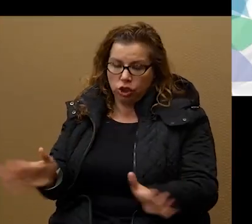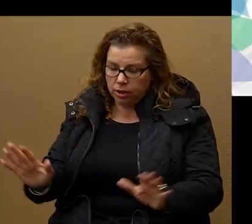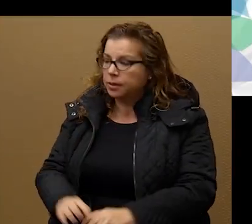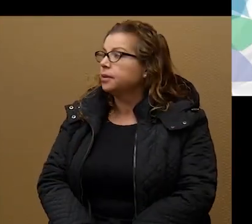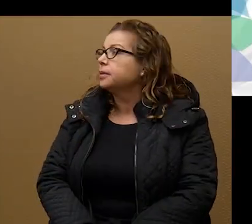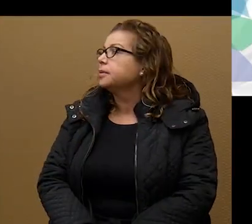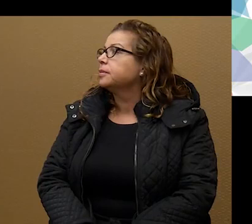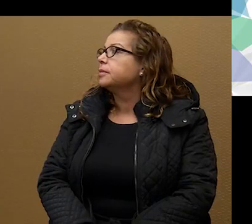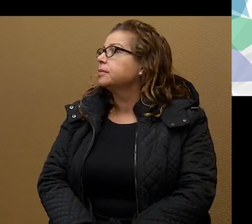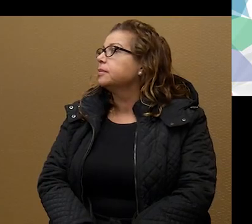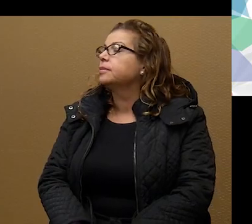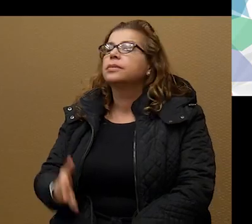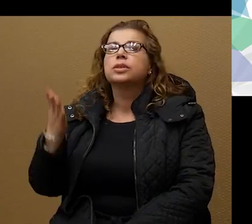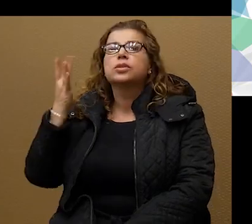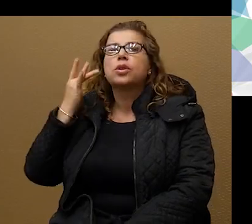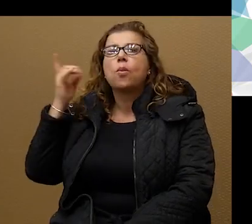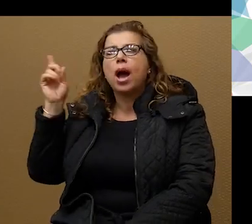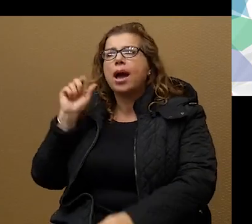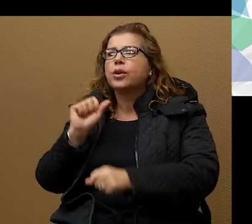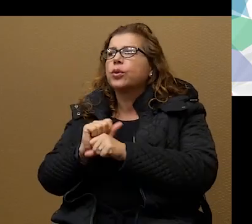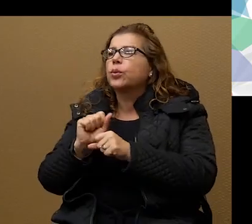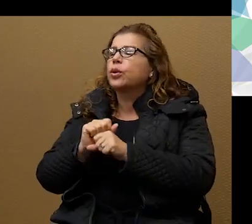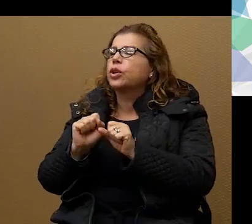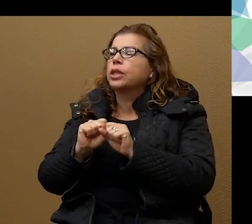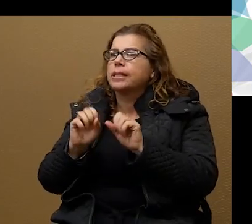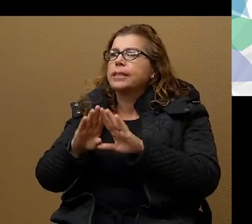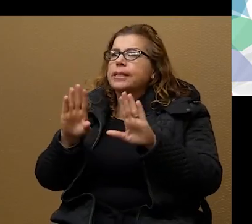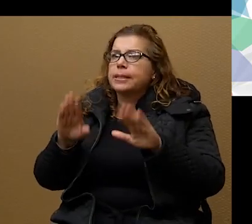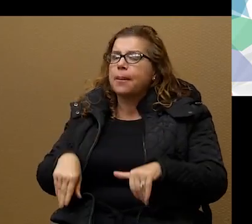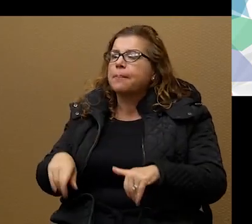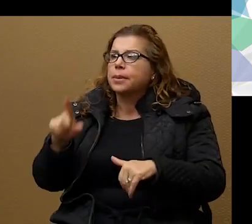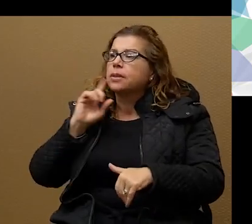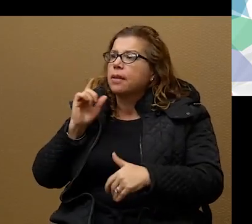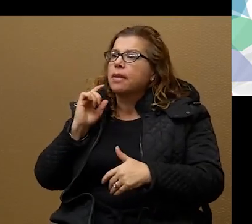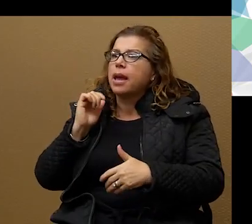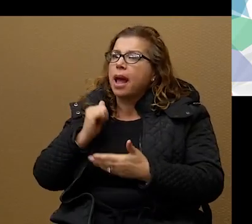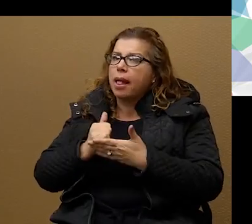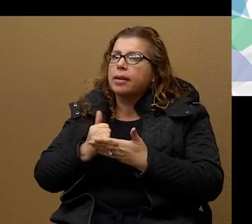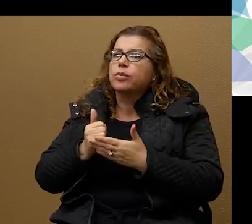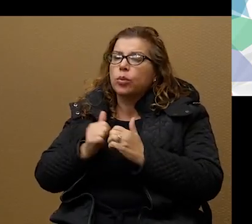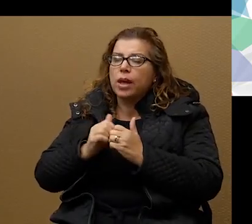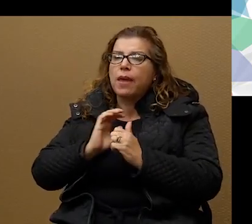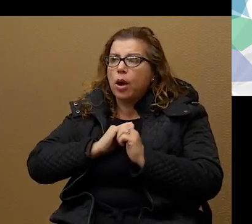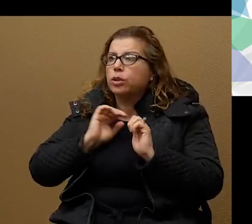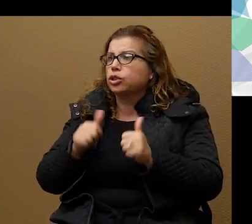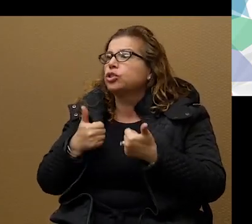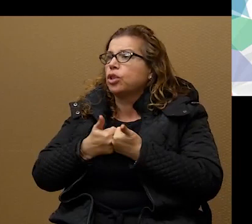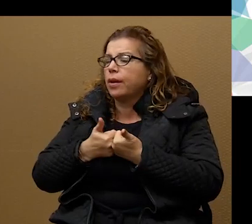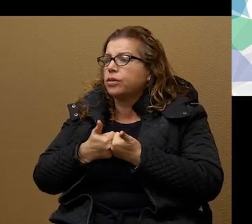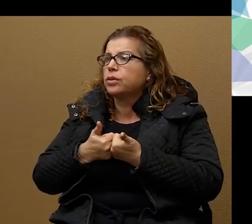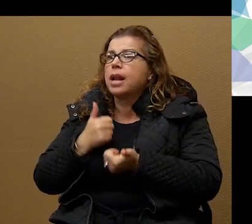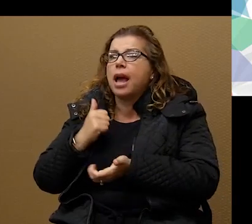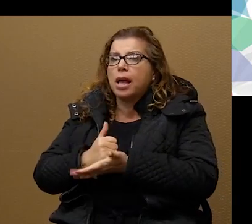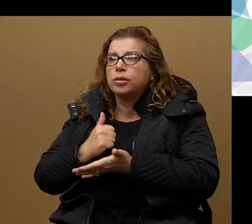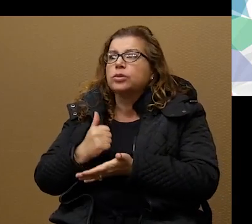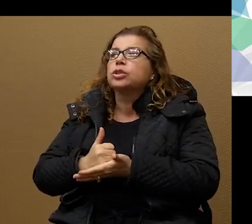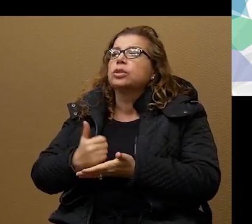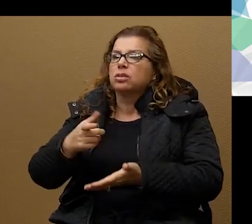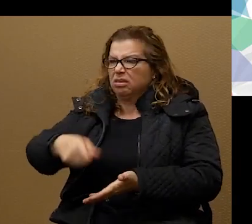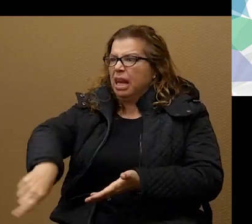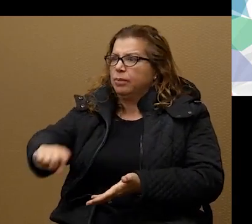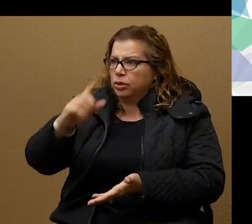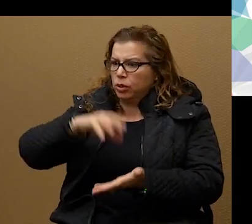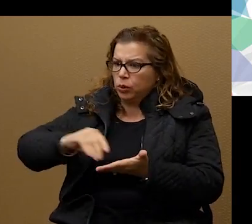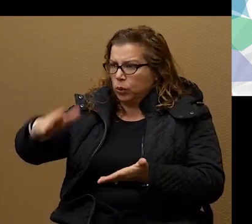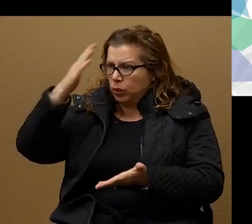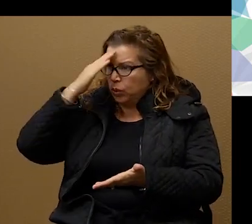So why work systems? They address our challenges, like I said. It helps you know when things are going to be done.